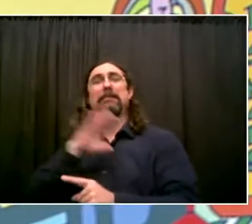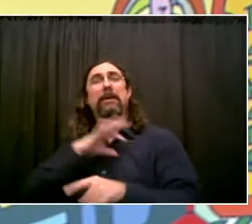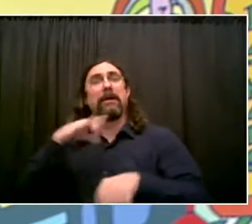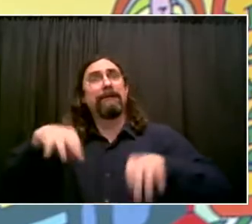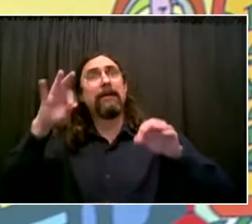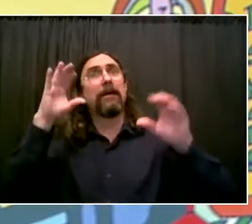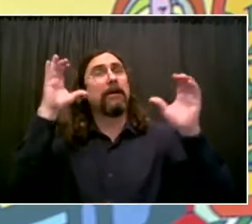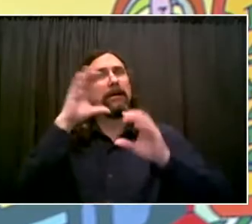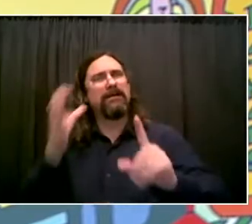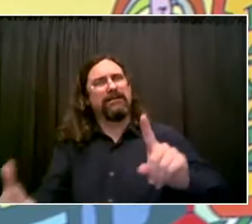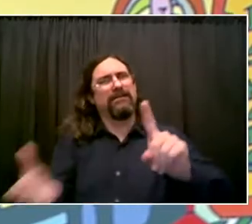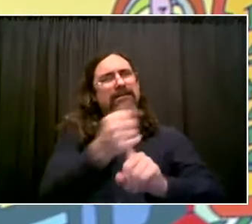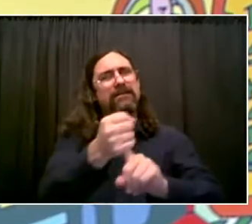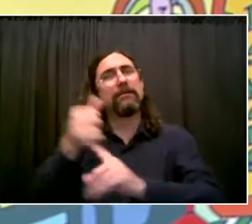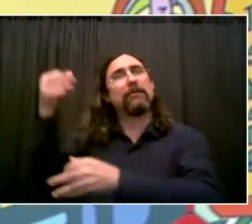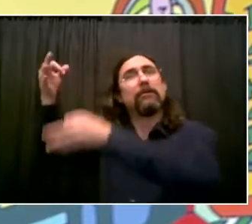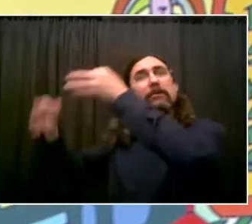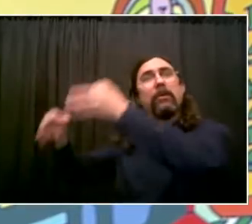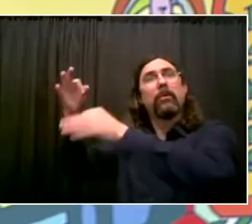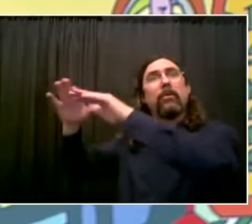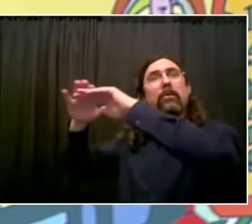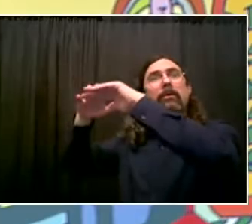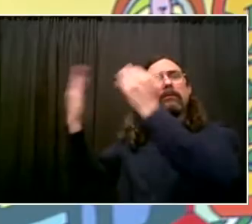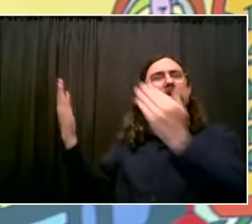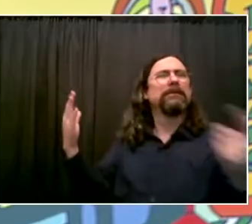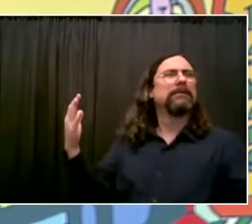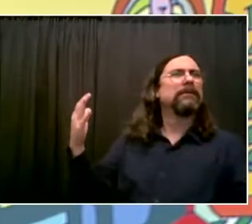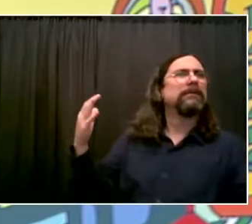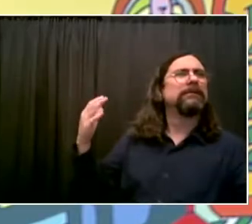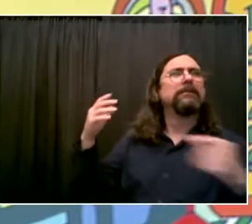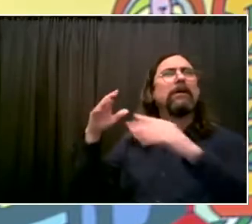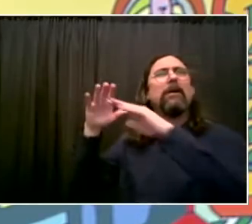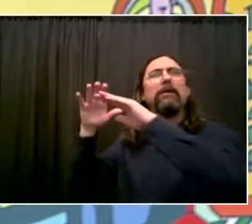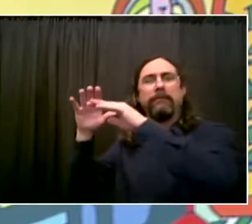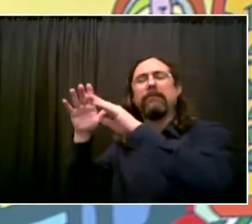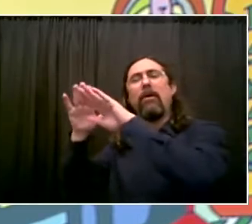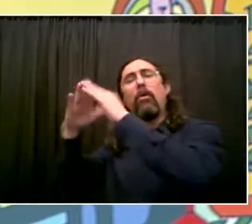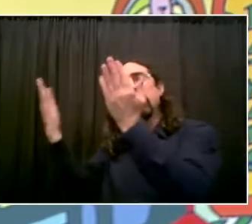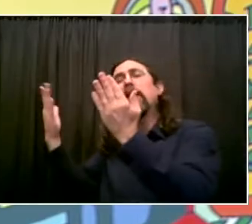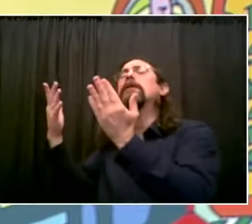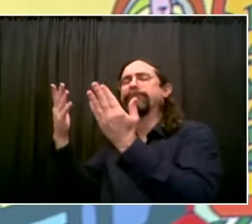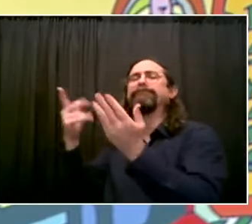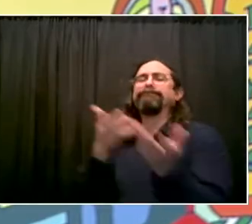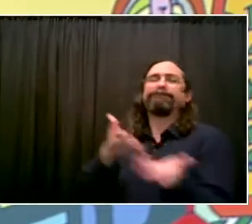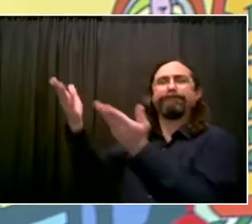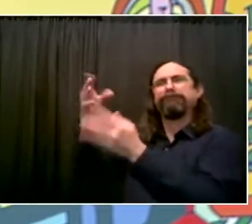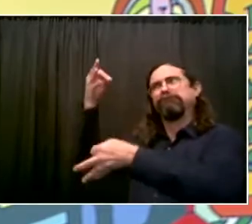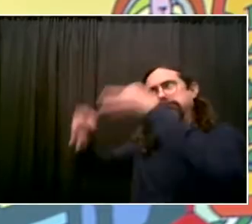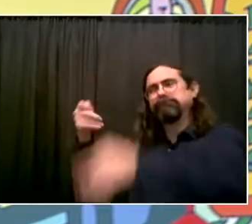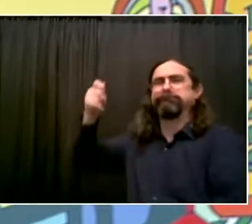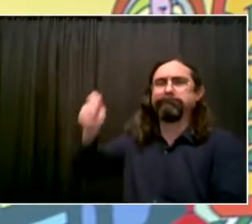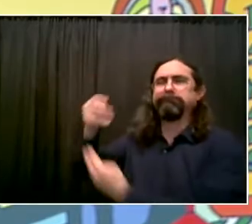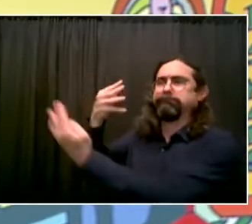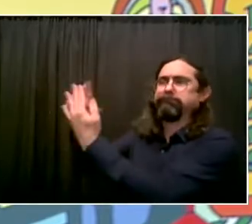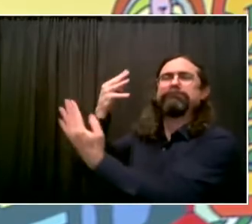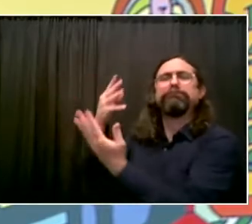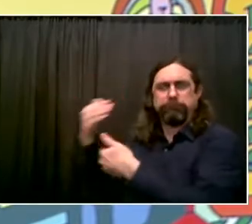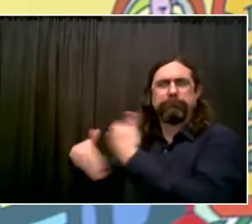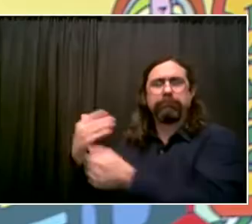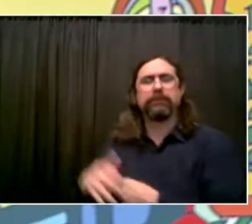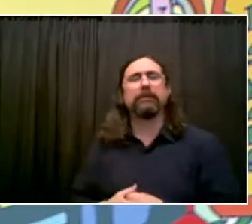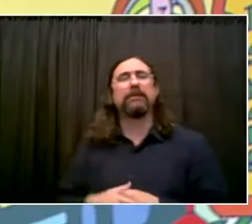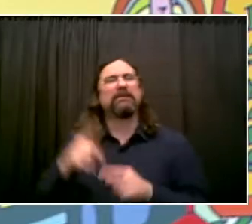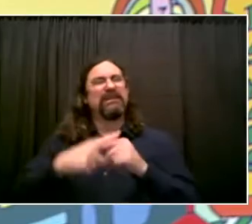Okay, and I have a follow-up that's different, which just comes from a colleague of mine. Robert, I thought you were going to announce your candidacy. I gave you a perfect setup